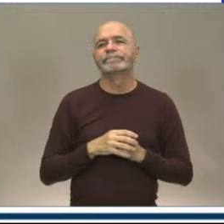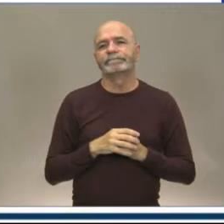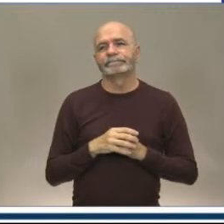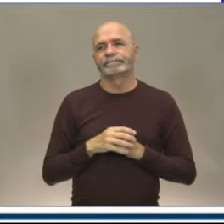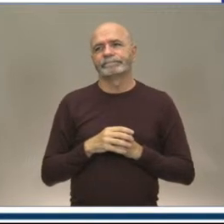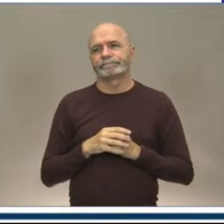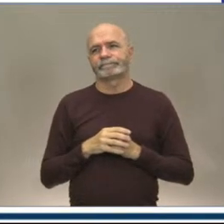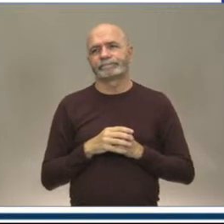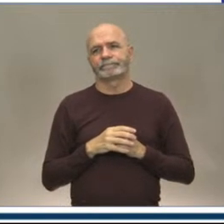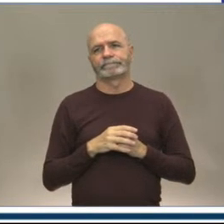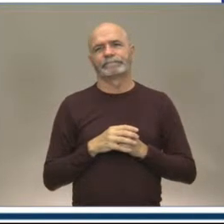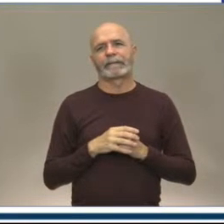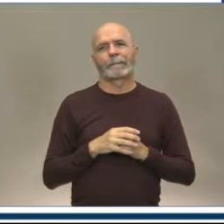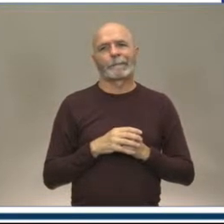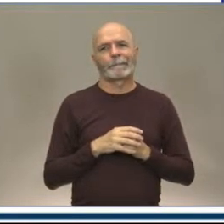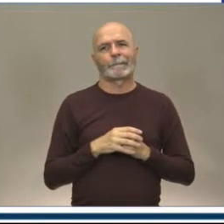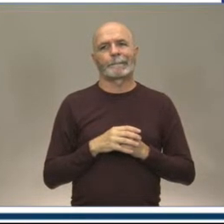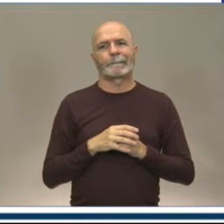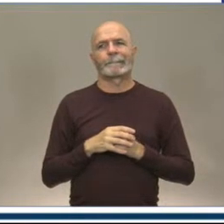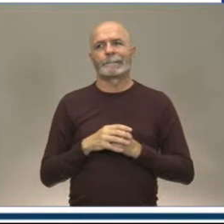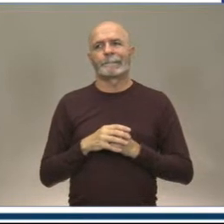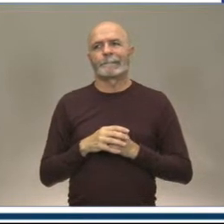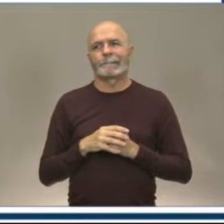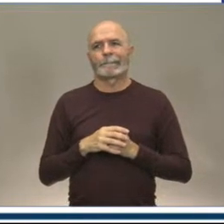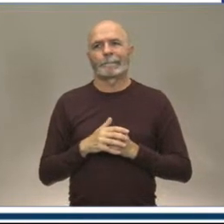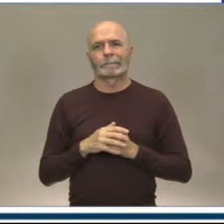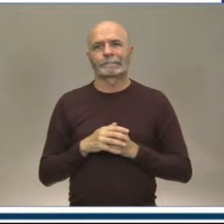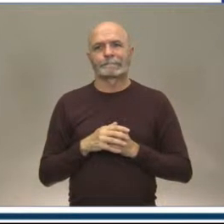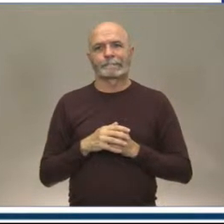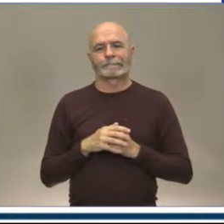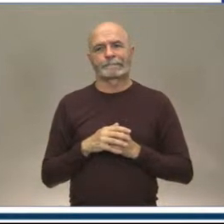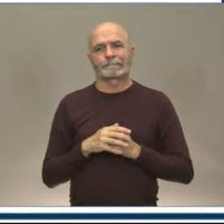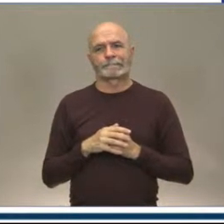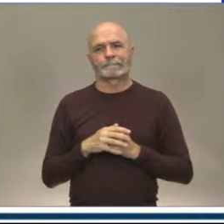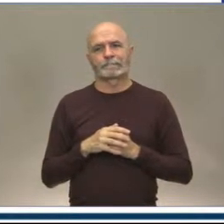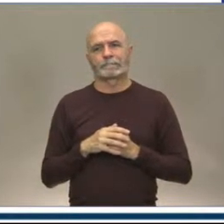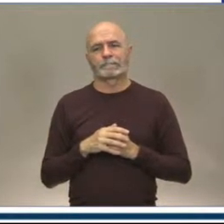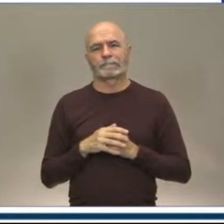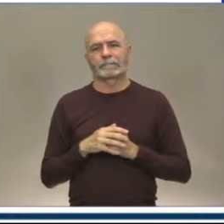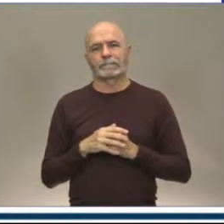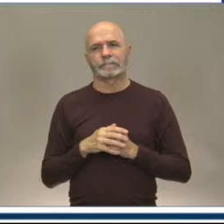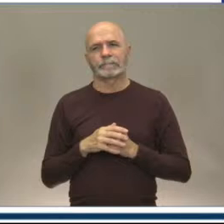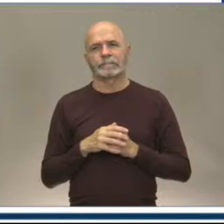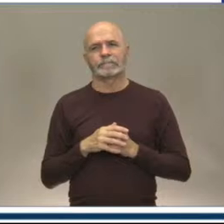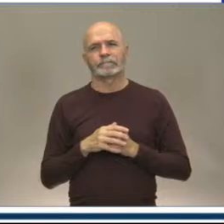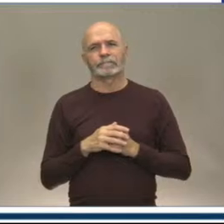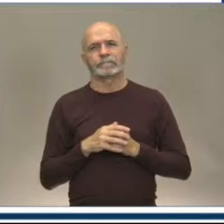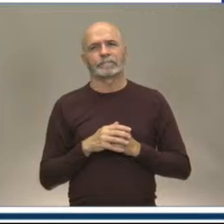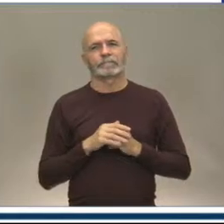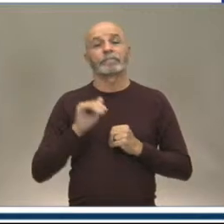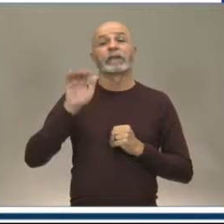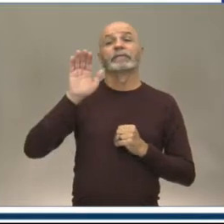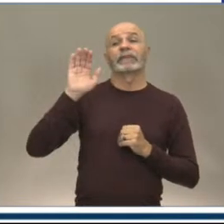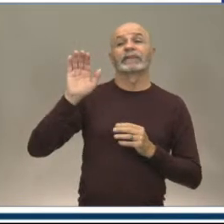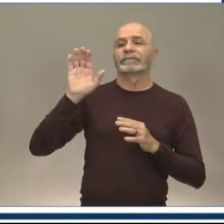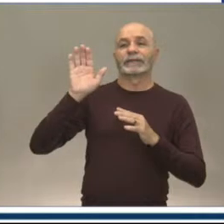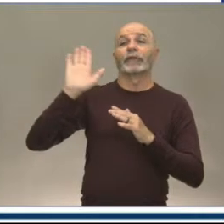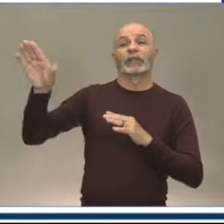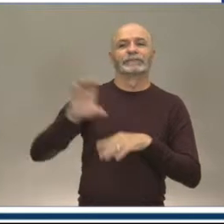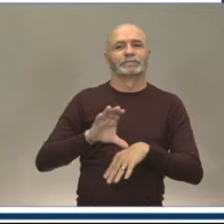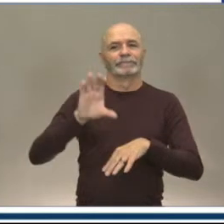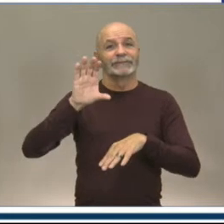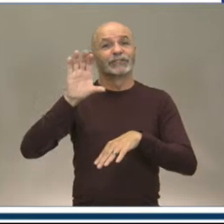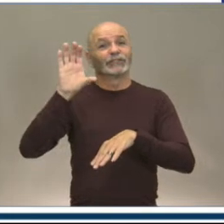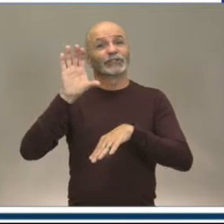Dr. Strang, is there any way to quantify the impact of that gathering at that Baptist church at this point in terms